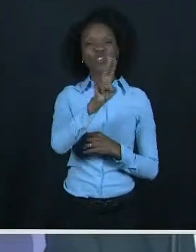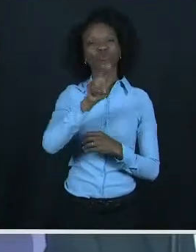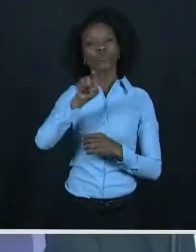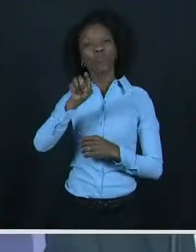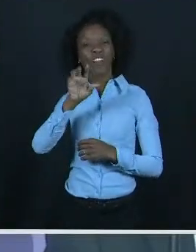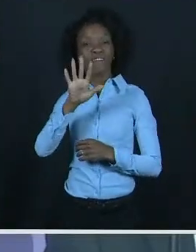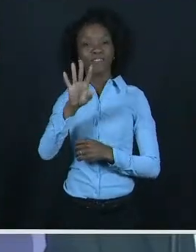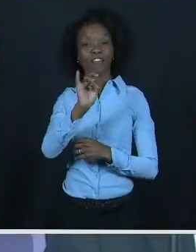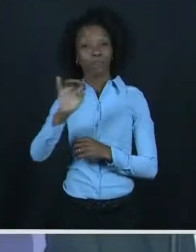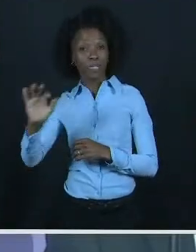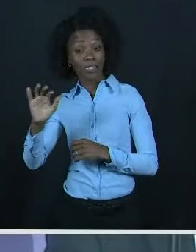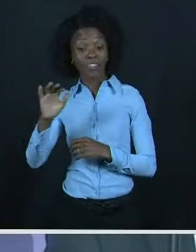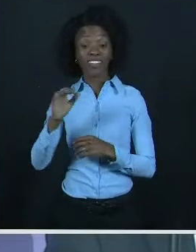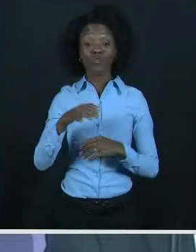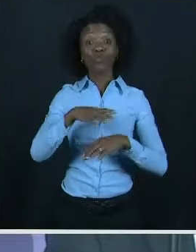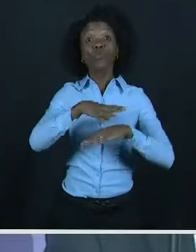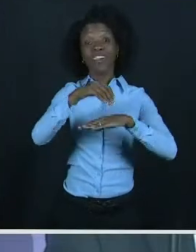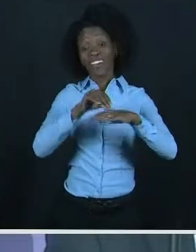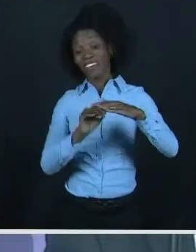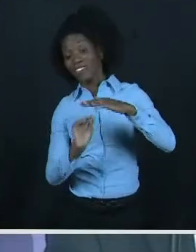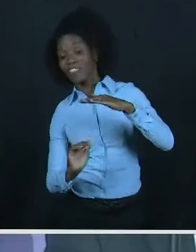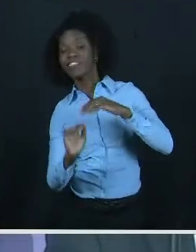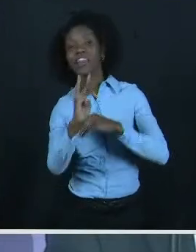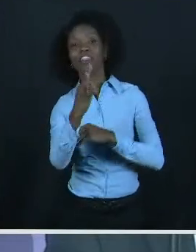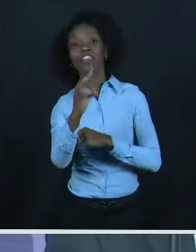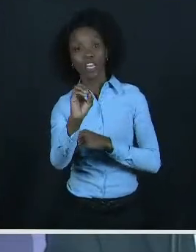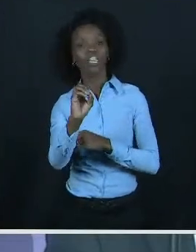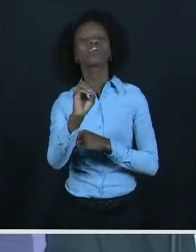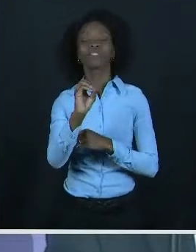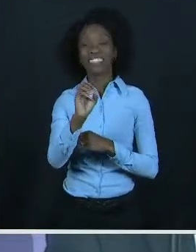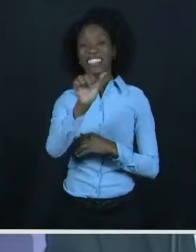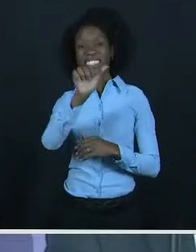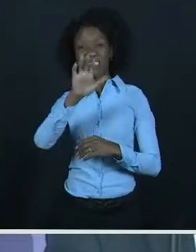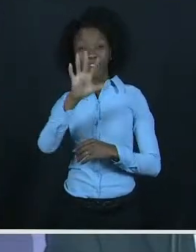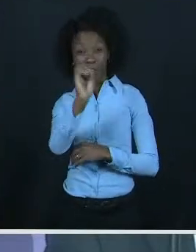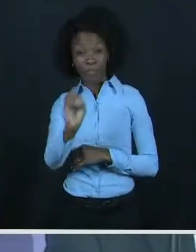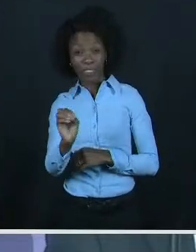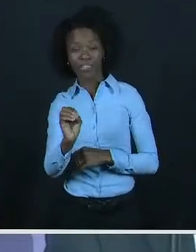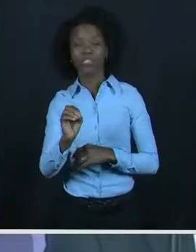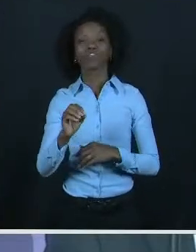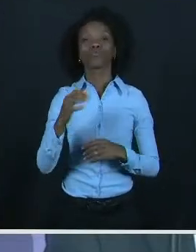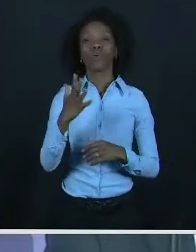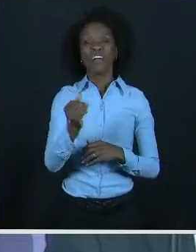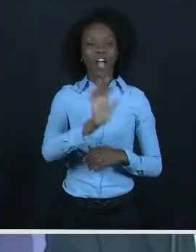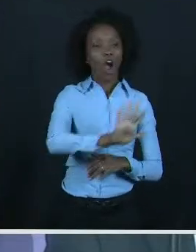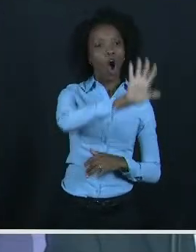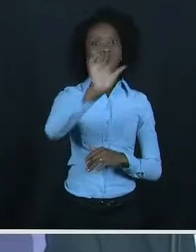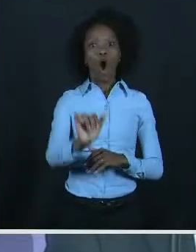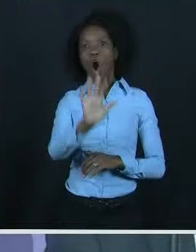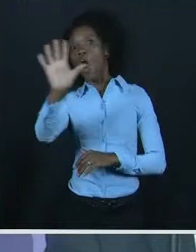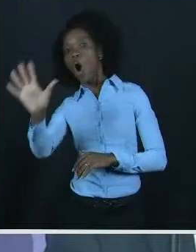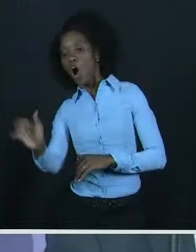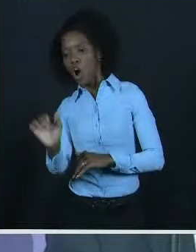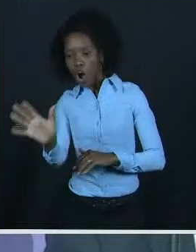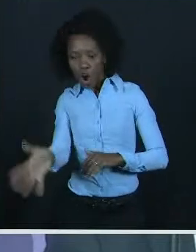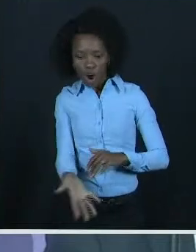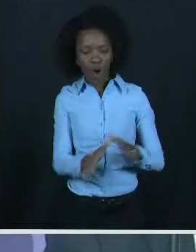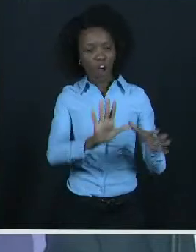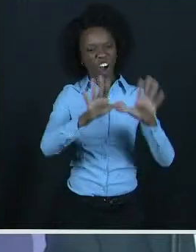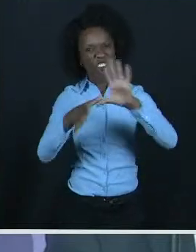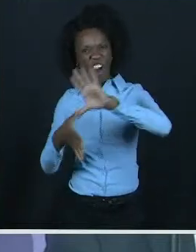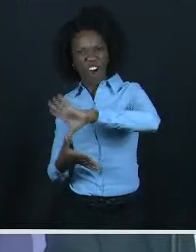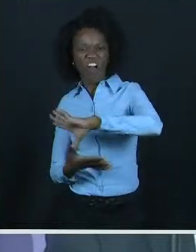the age of 30, spread across 5 continents and all the great basins of our one shared